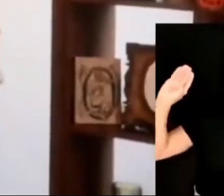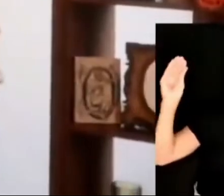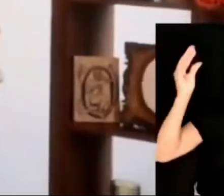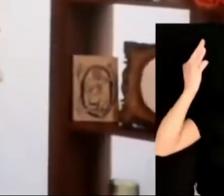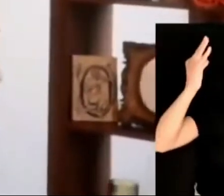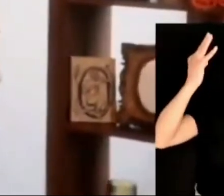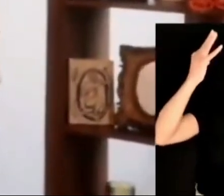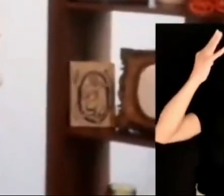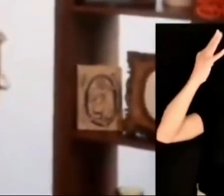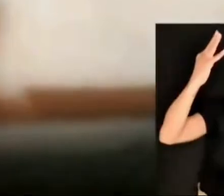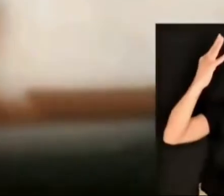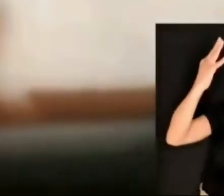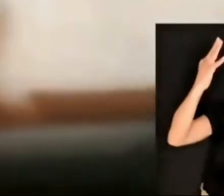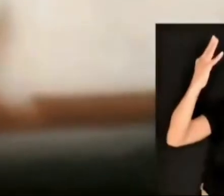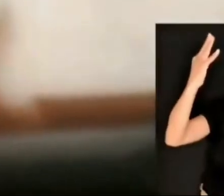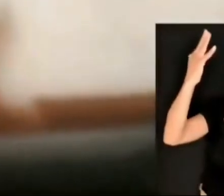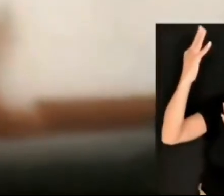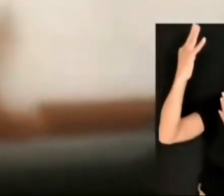sing the